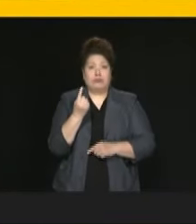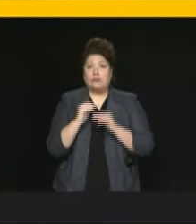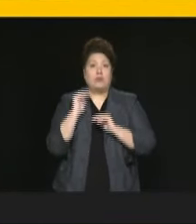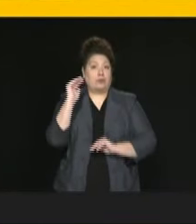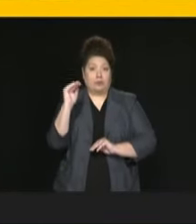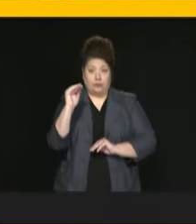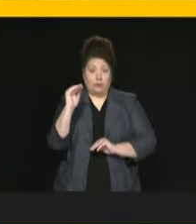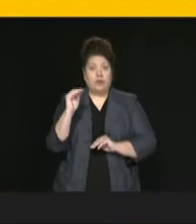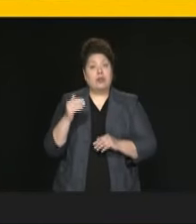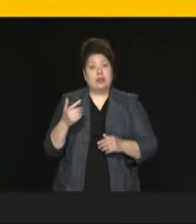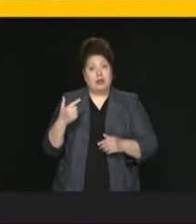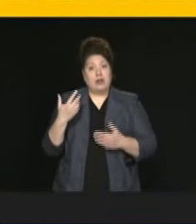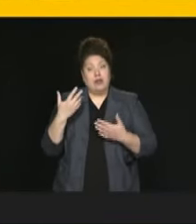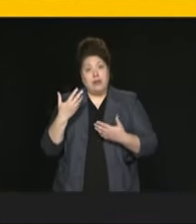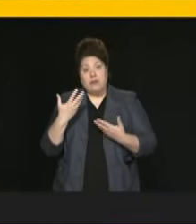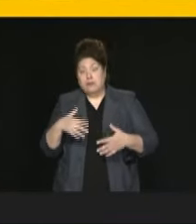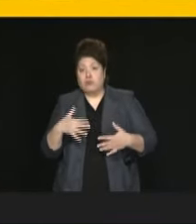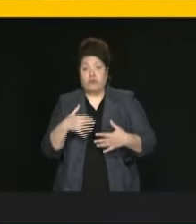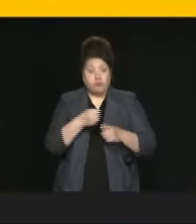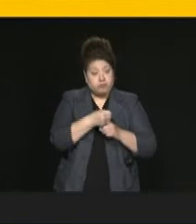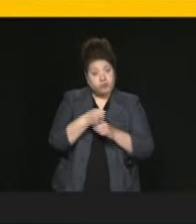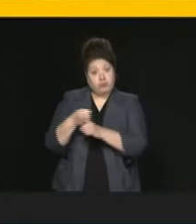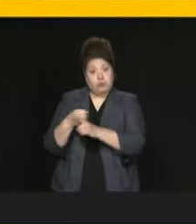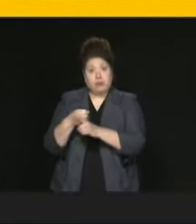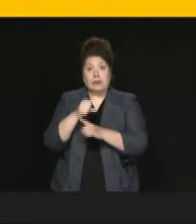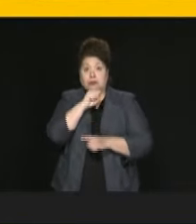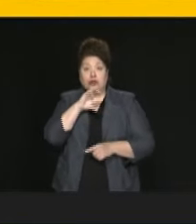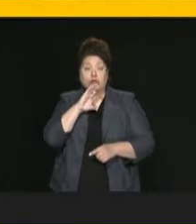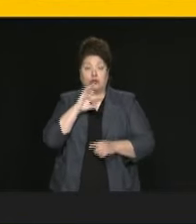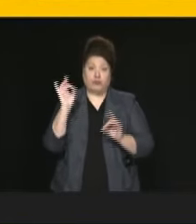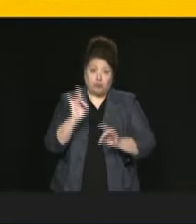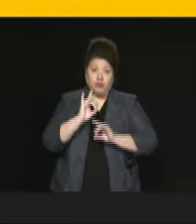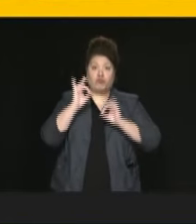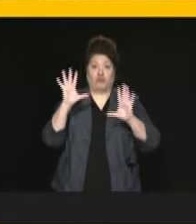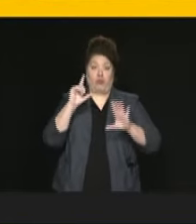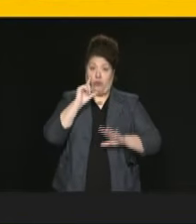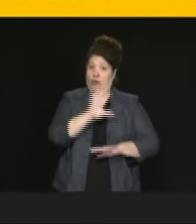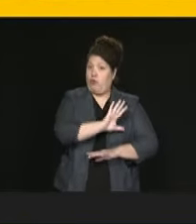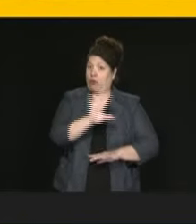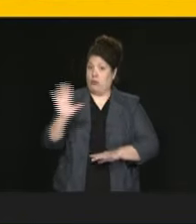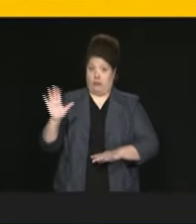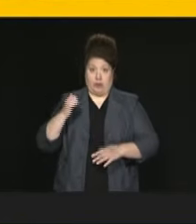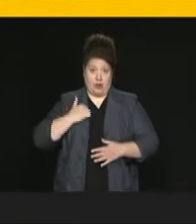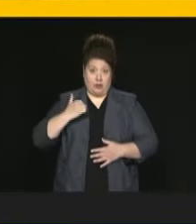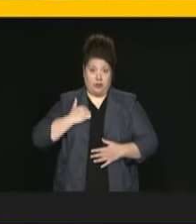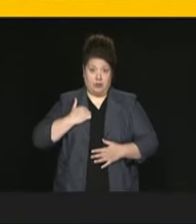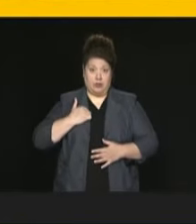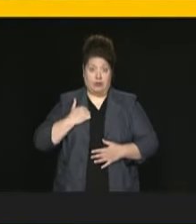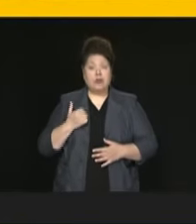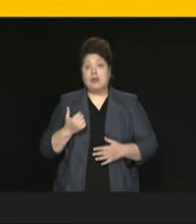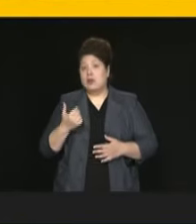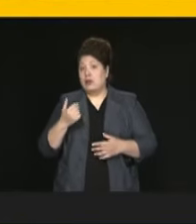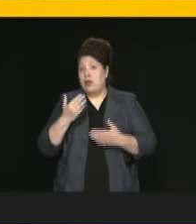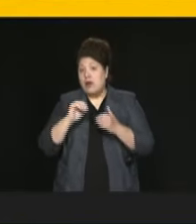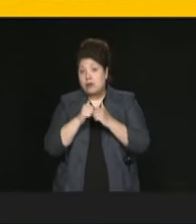whole is nothing short of a national tragedy. Prevention and control of COVID-19 in high-risk populations is